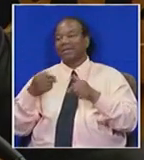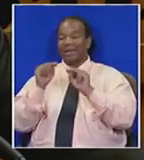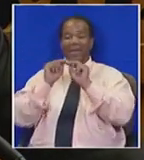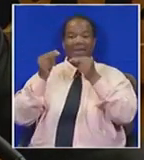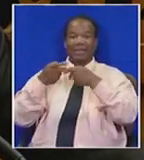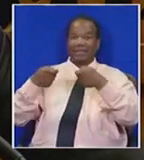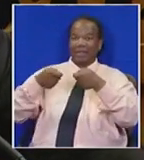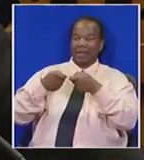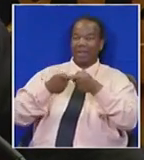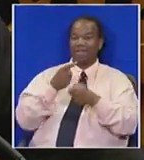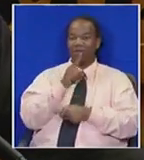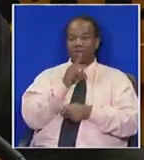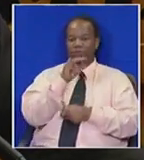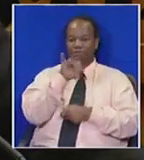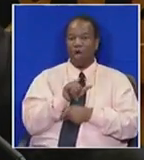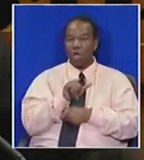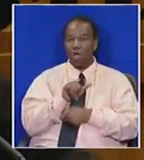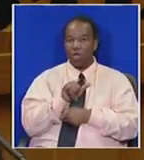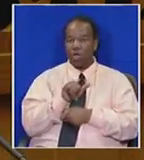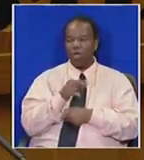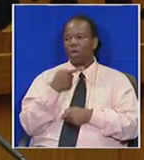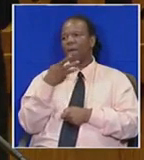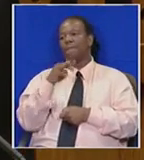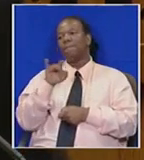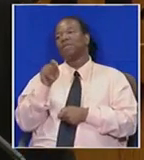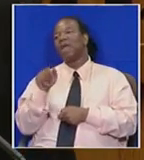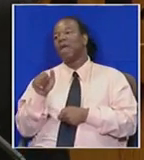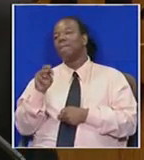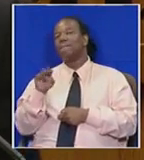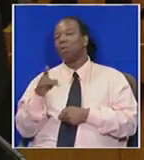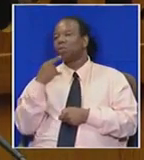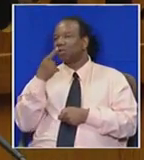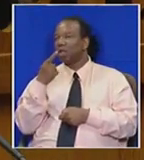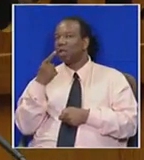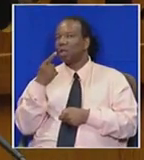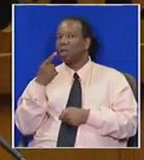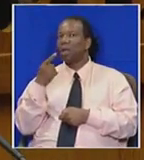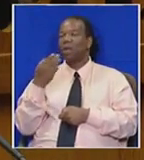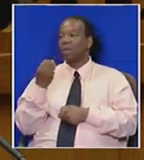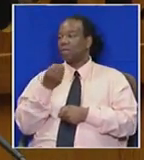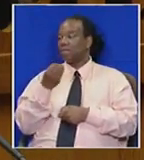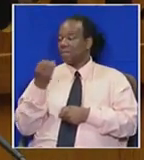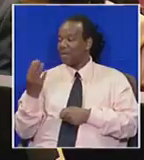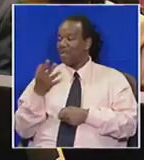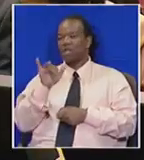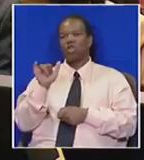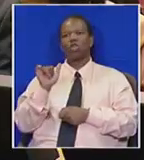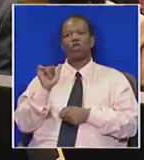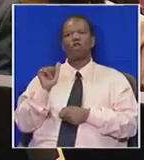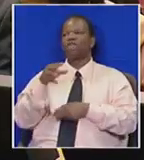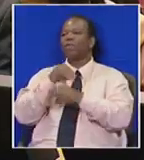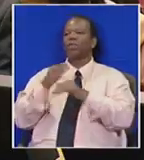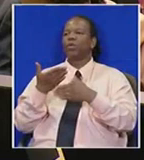introduced on 1 May that Honorable Mthembu spoke to will not only lift millions of working families out of poverty and